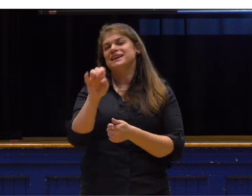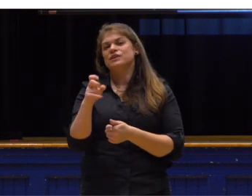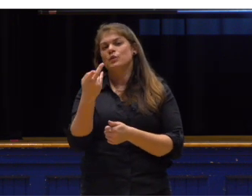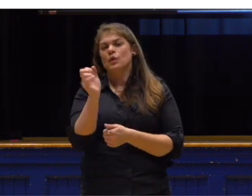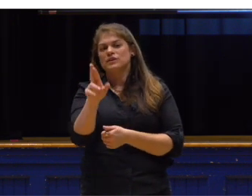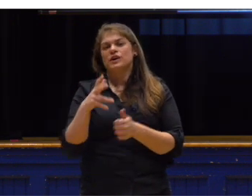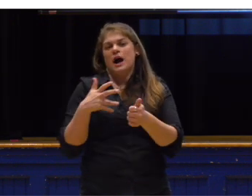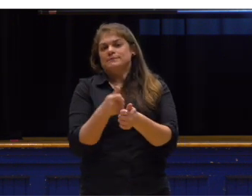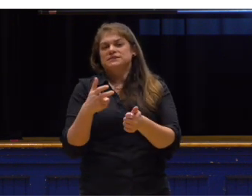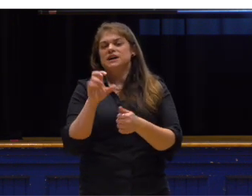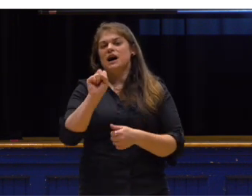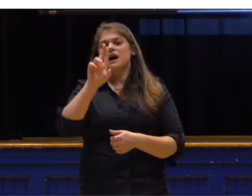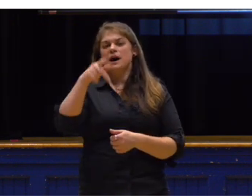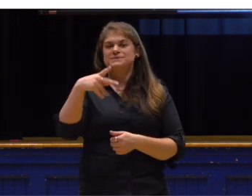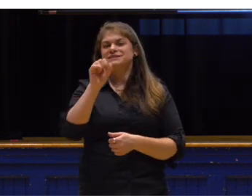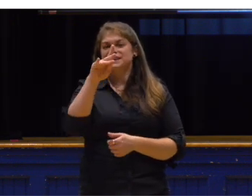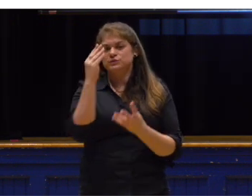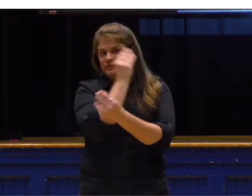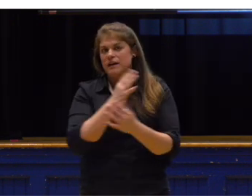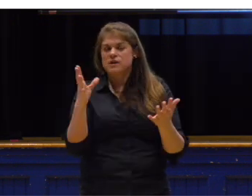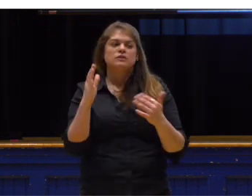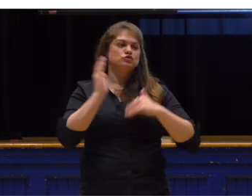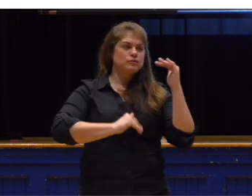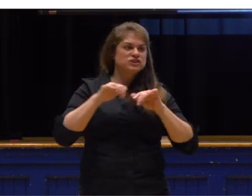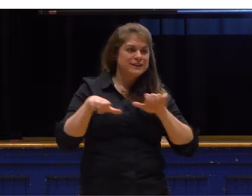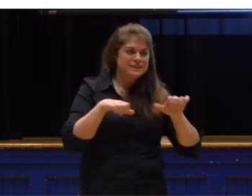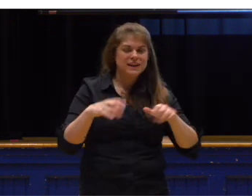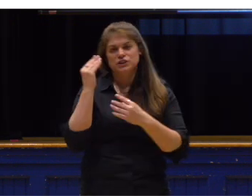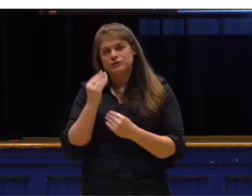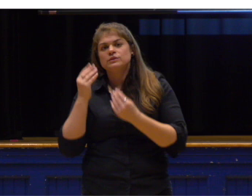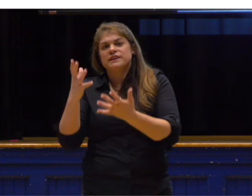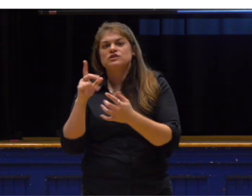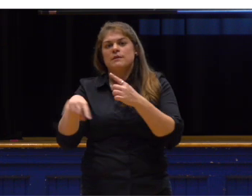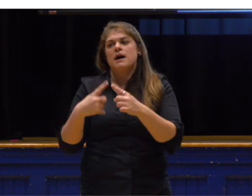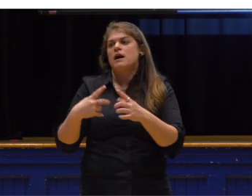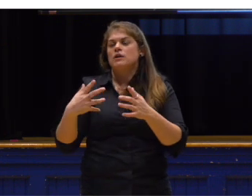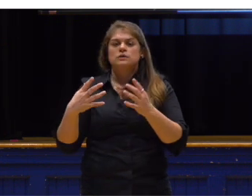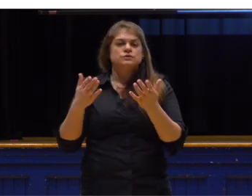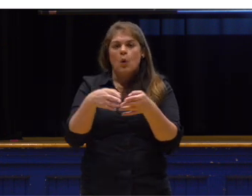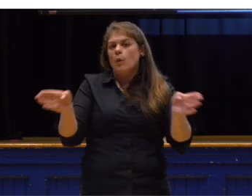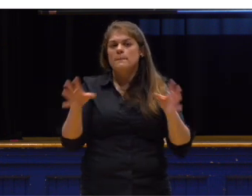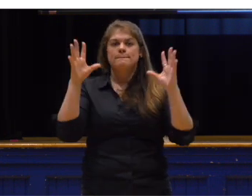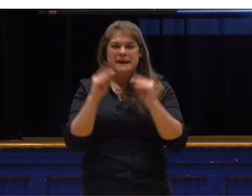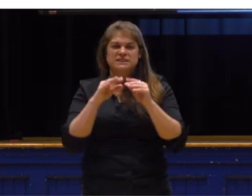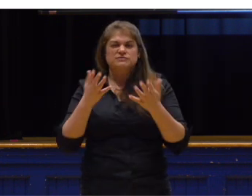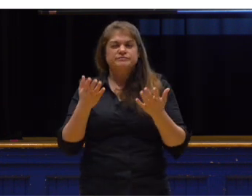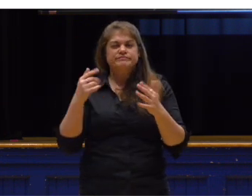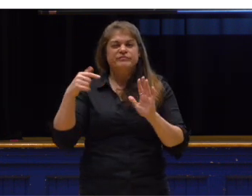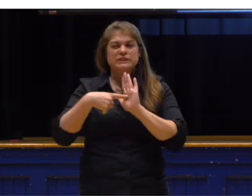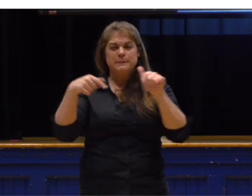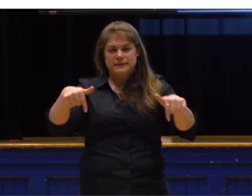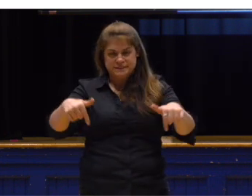basis to provide information about construction activity and notifications about public meetings such as this. We have a